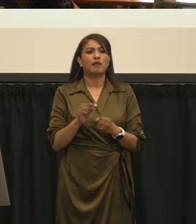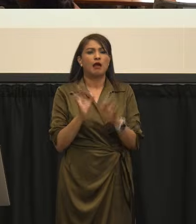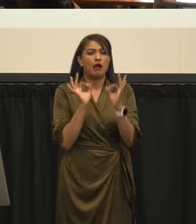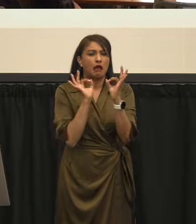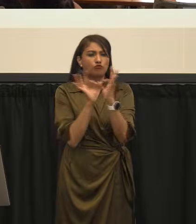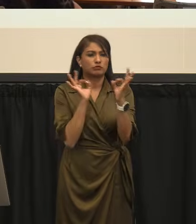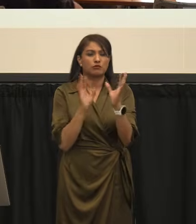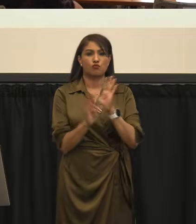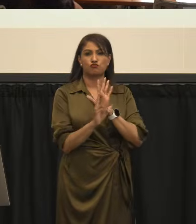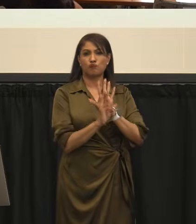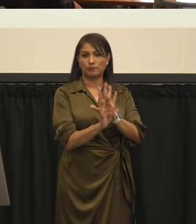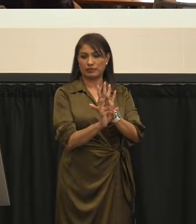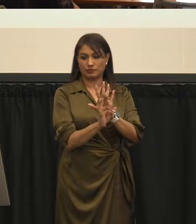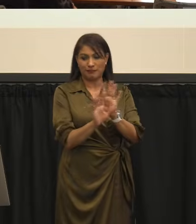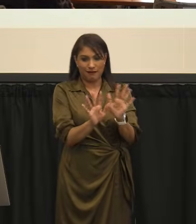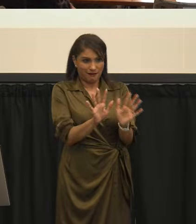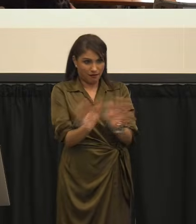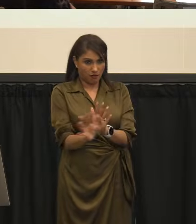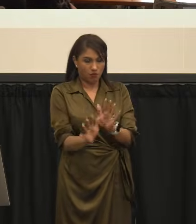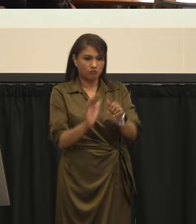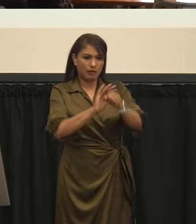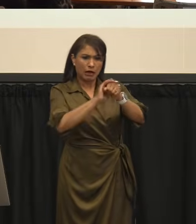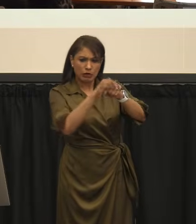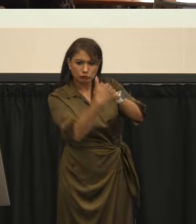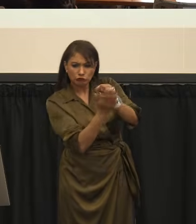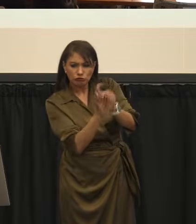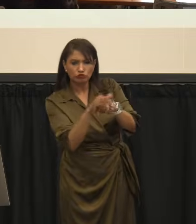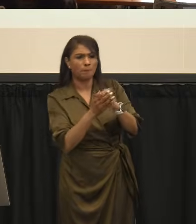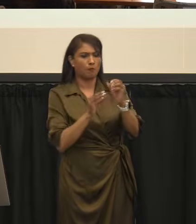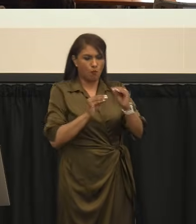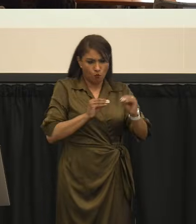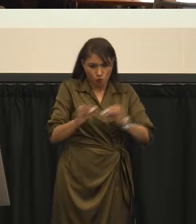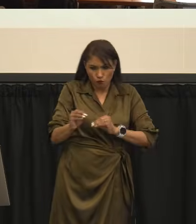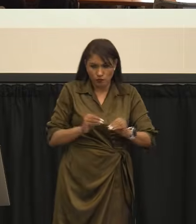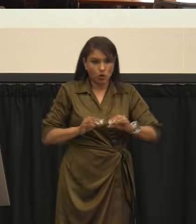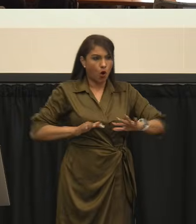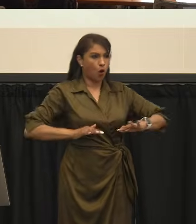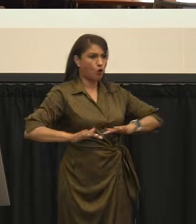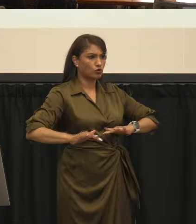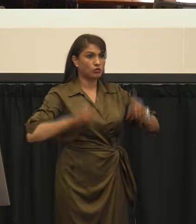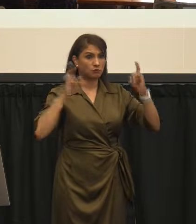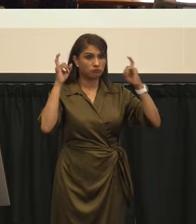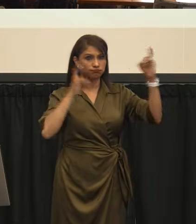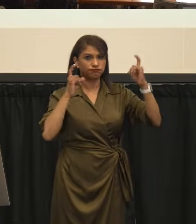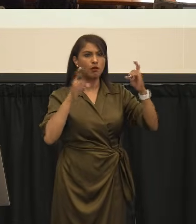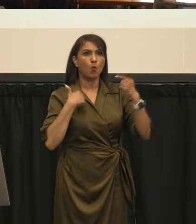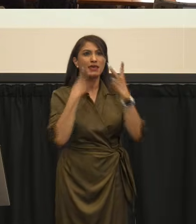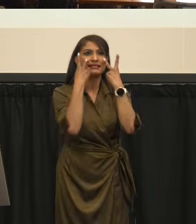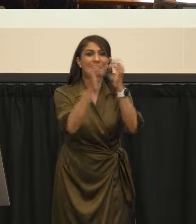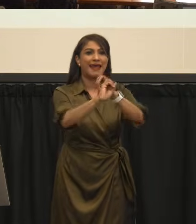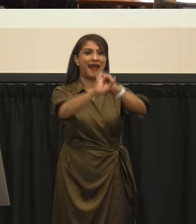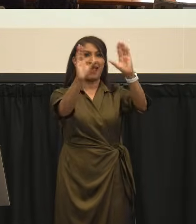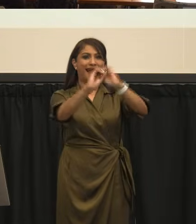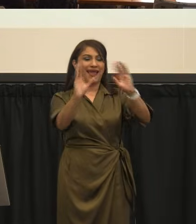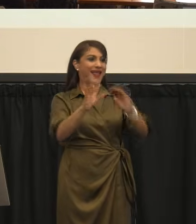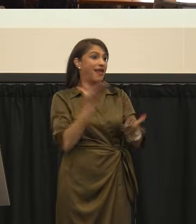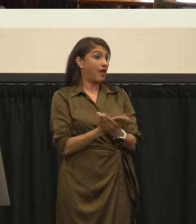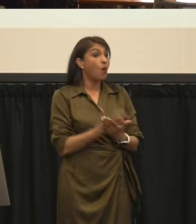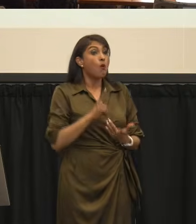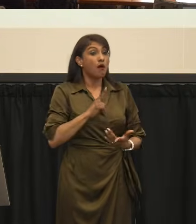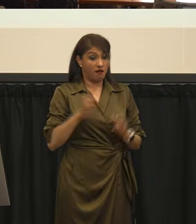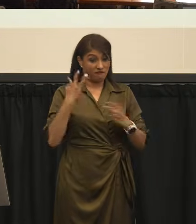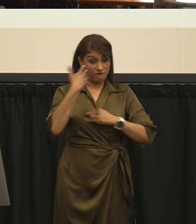accessible. And then to have an accurate representation of the quality is to include handshake